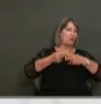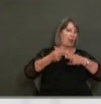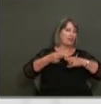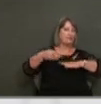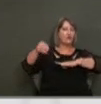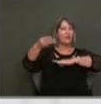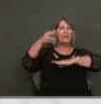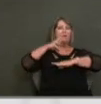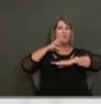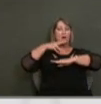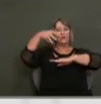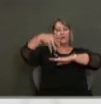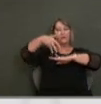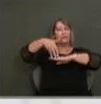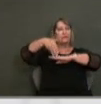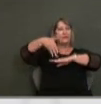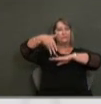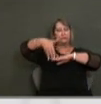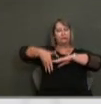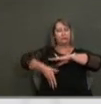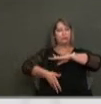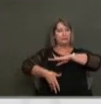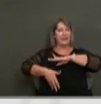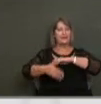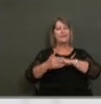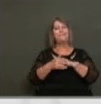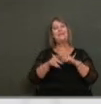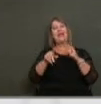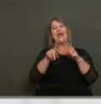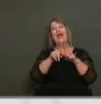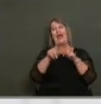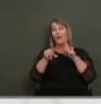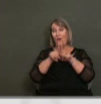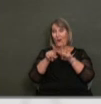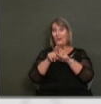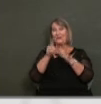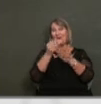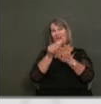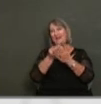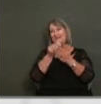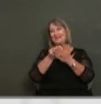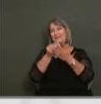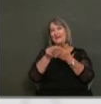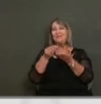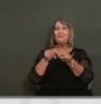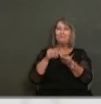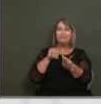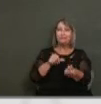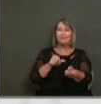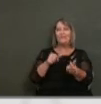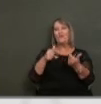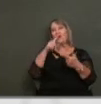have some funds to enhance our summer youth programming that we offer every year.